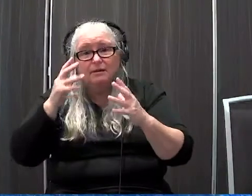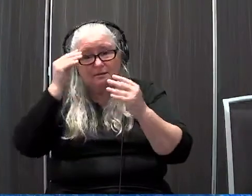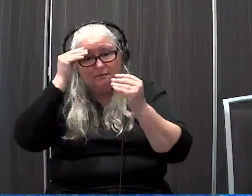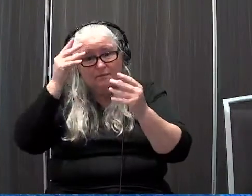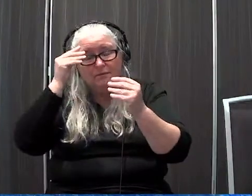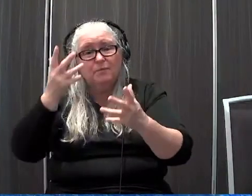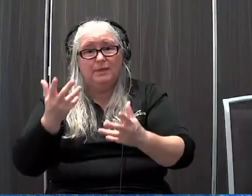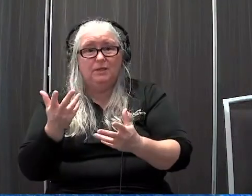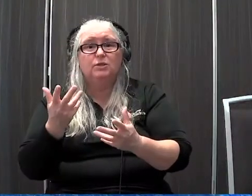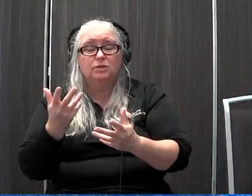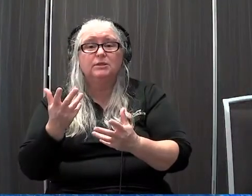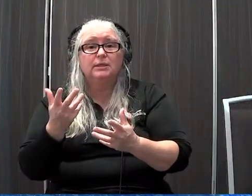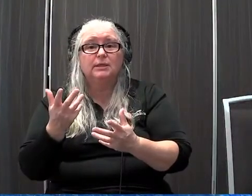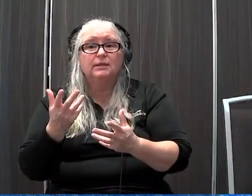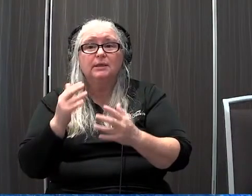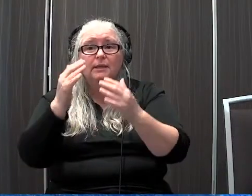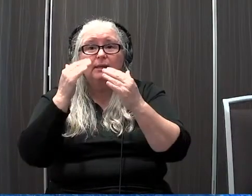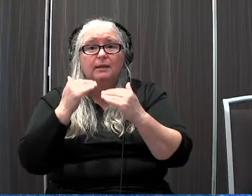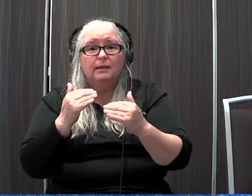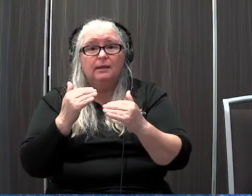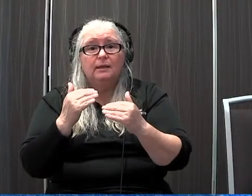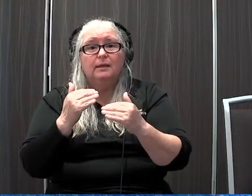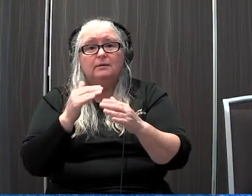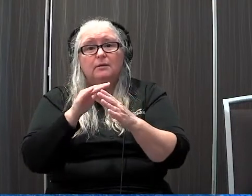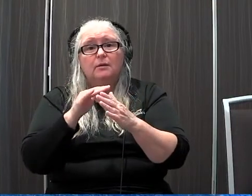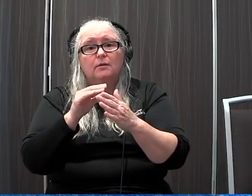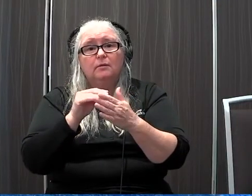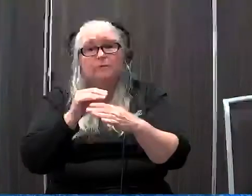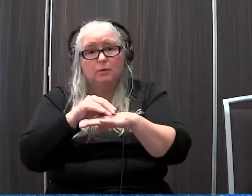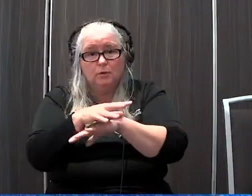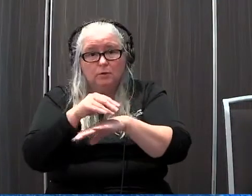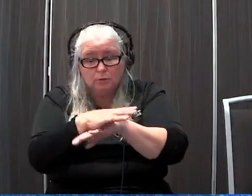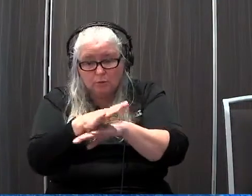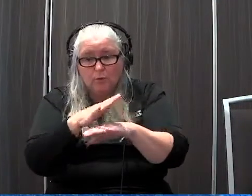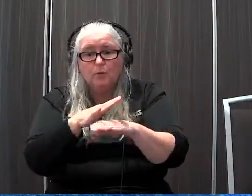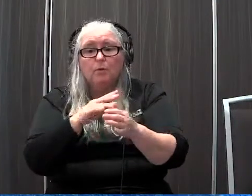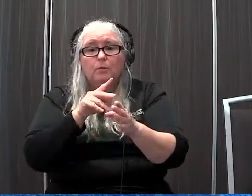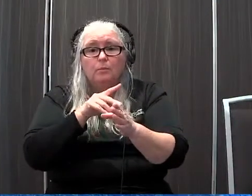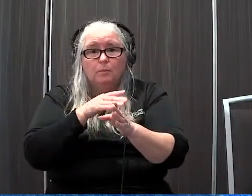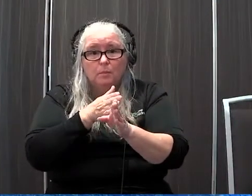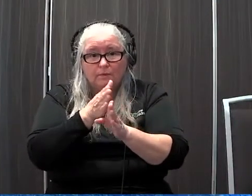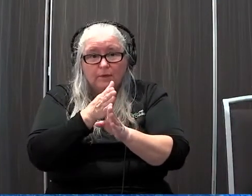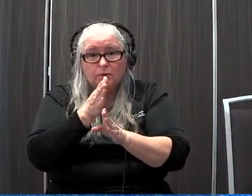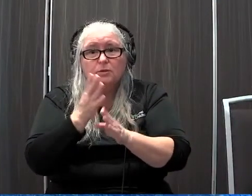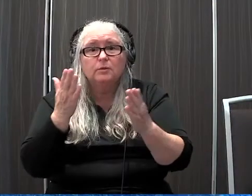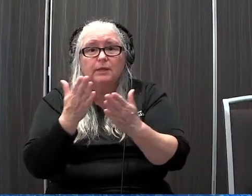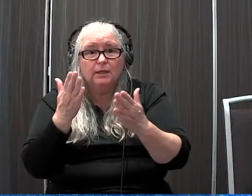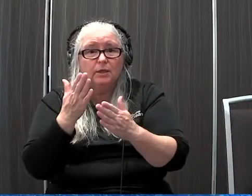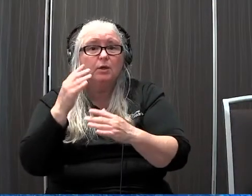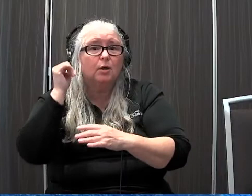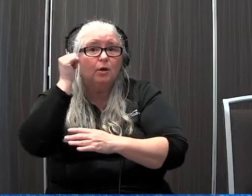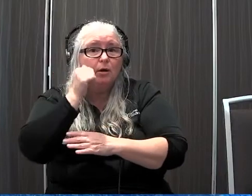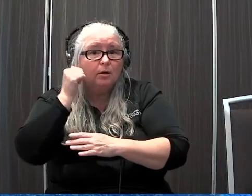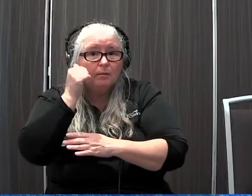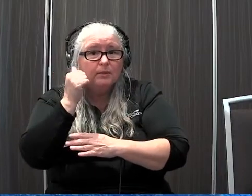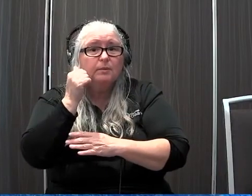senses. And consulting professionals here are definitely going to include the state deafblind projects, and then likely an ophthalmologist and an audiologist